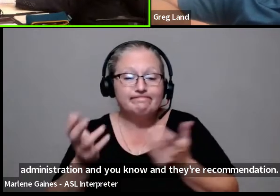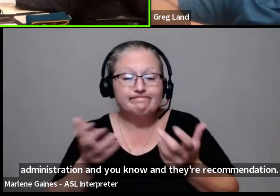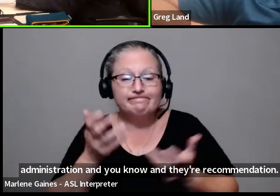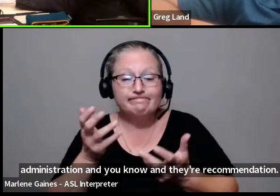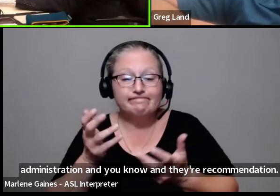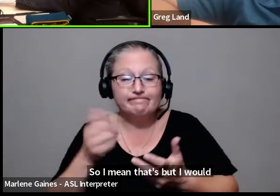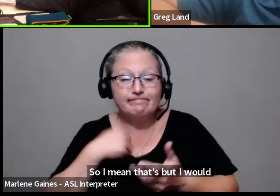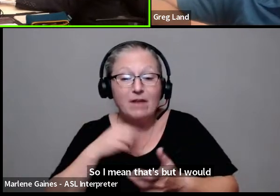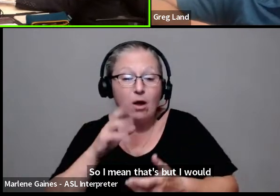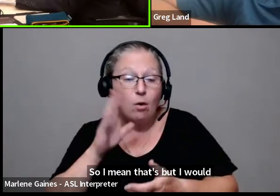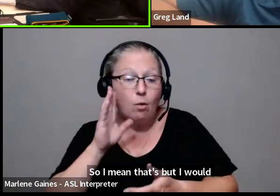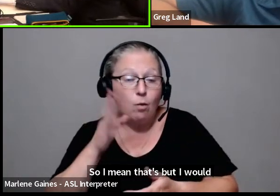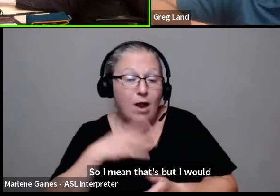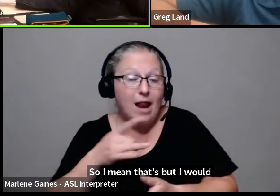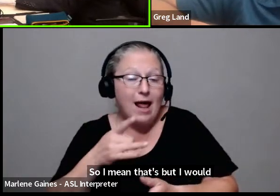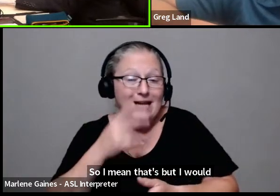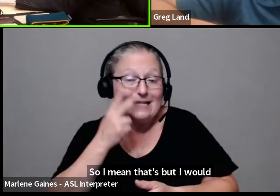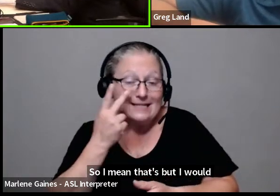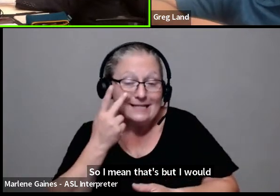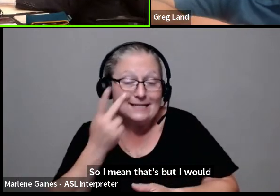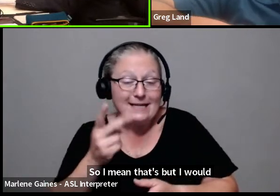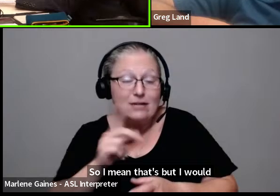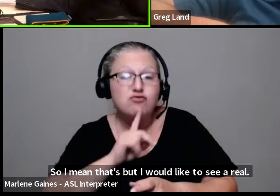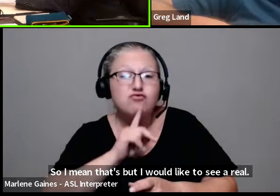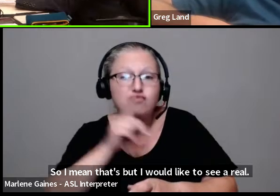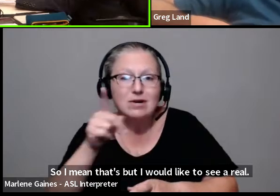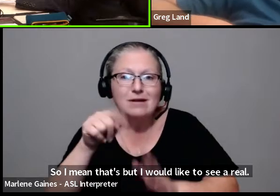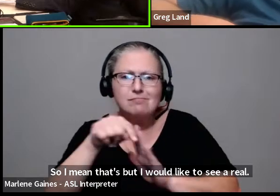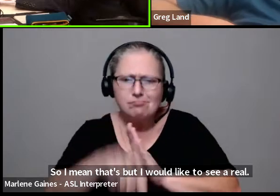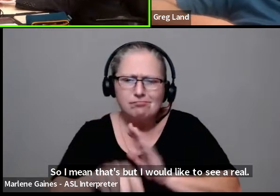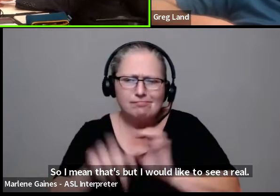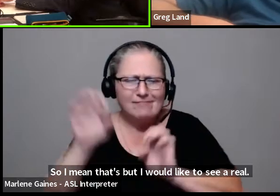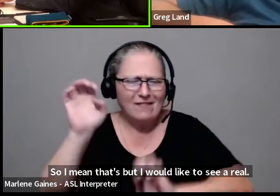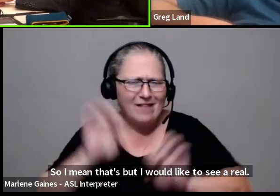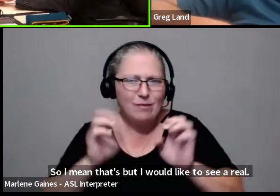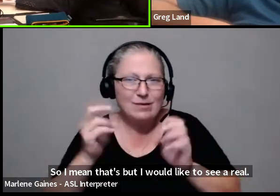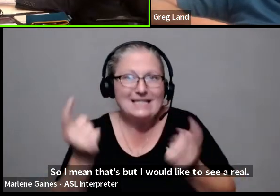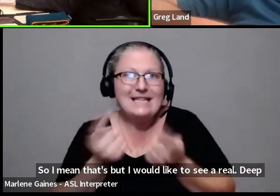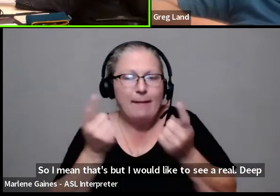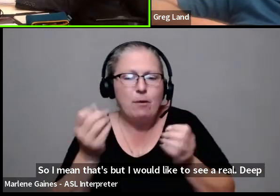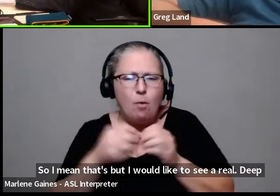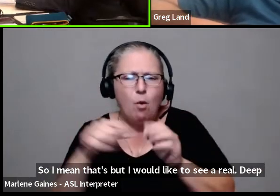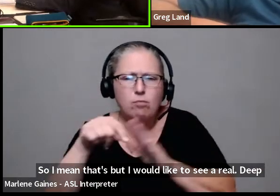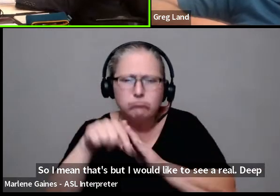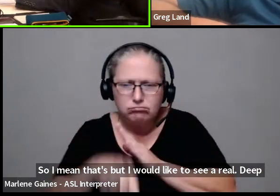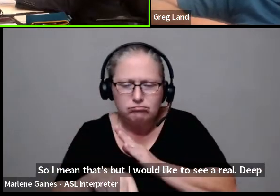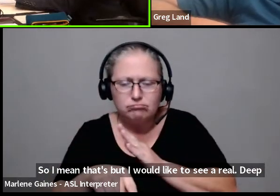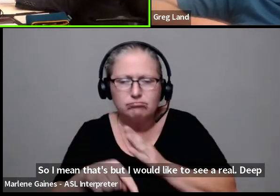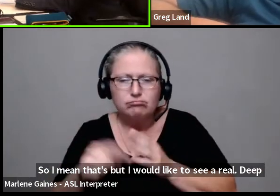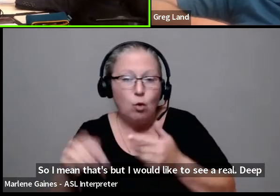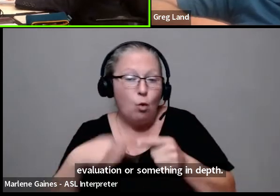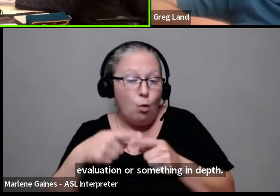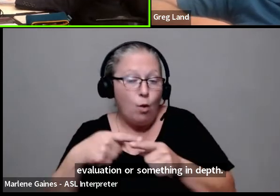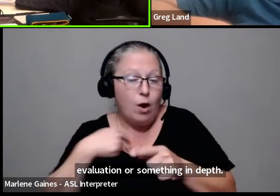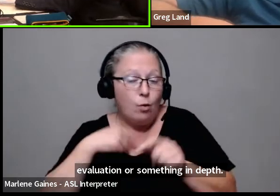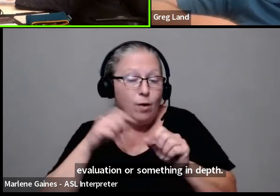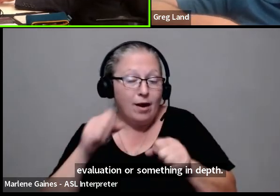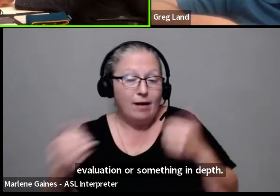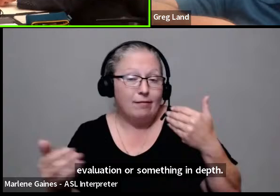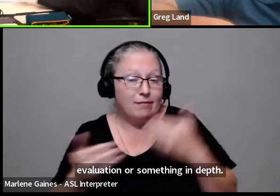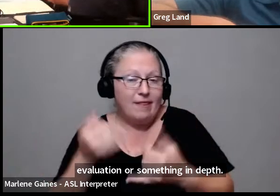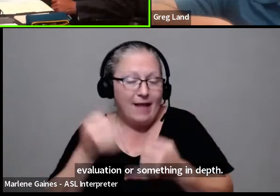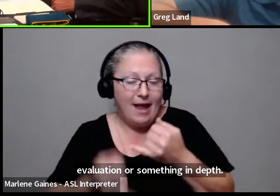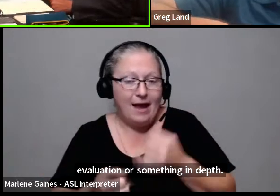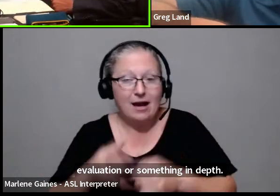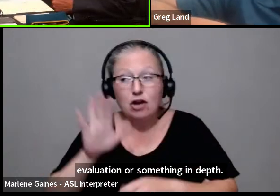but I would like to see a real deep evaluation or something in depth whenever we get to the end of this phase. And